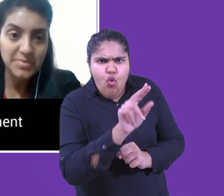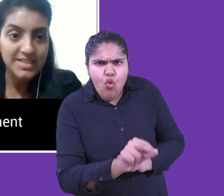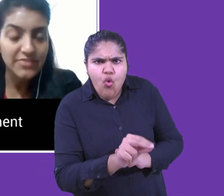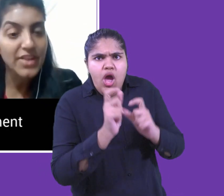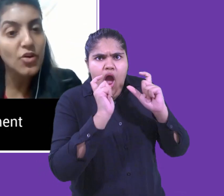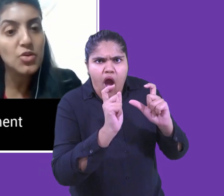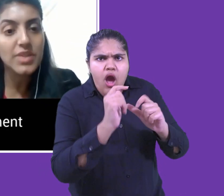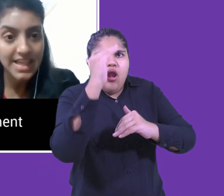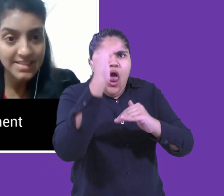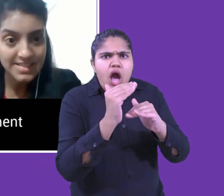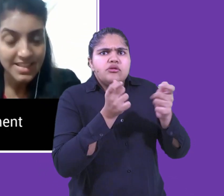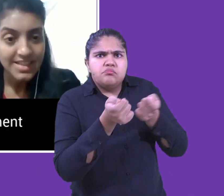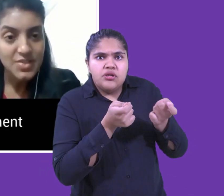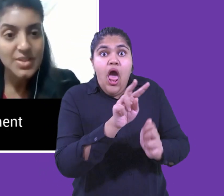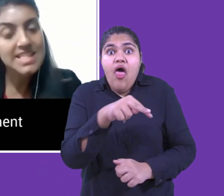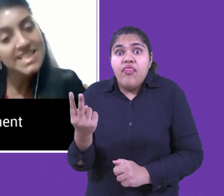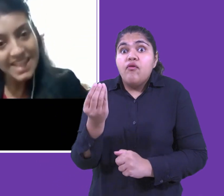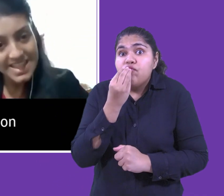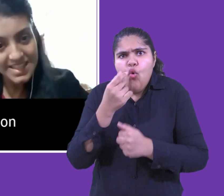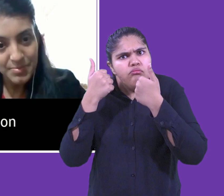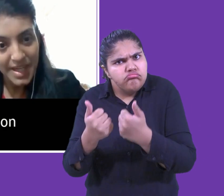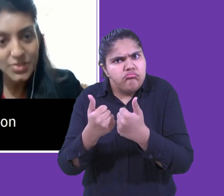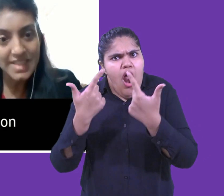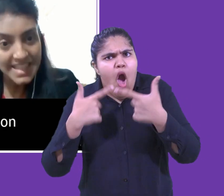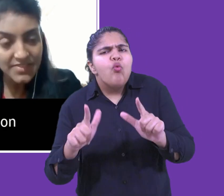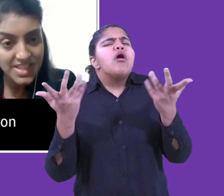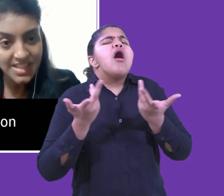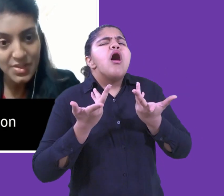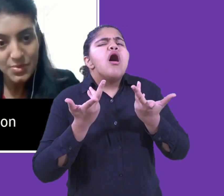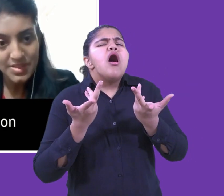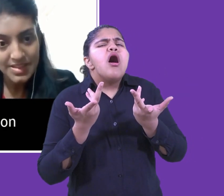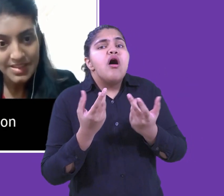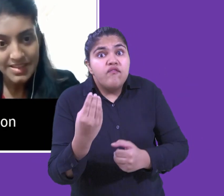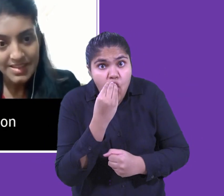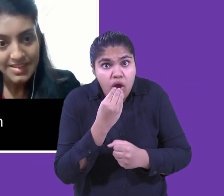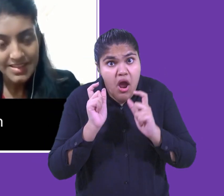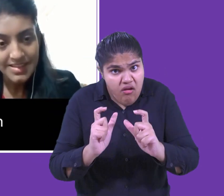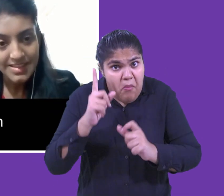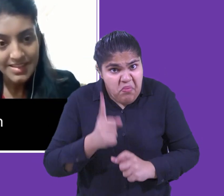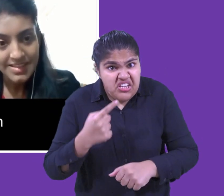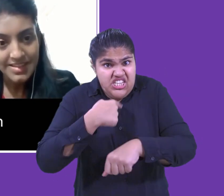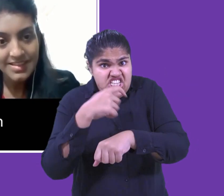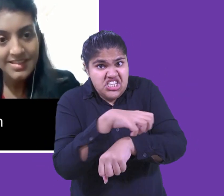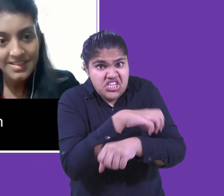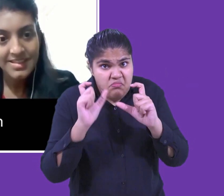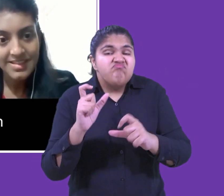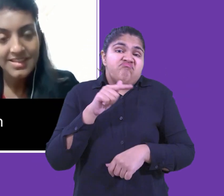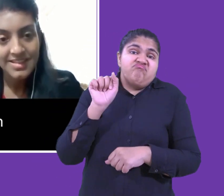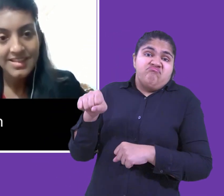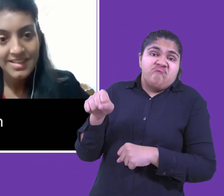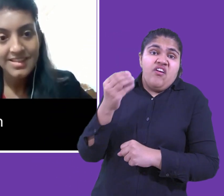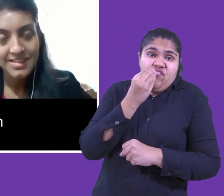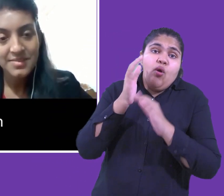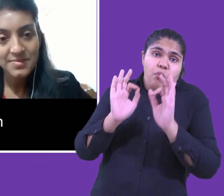any treatment, if I follow a diet, so it still has an impact on healing vitiligo? Definitely, it has vitiligo